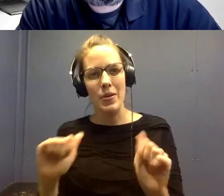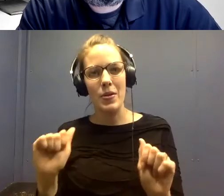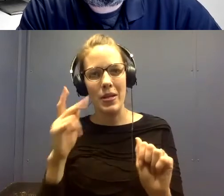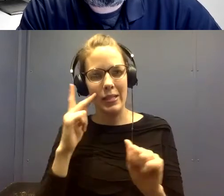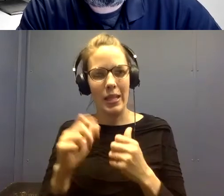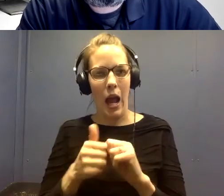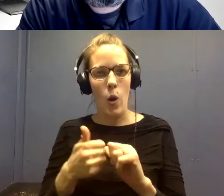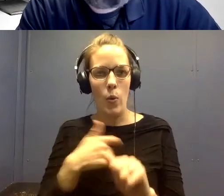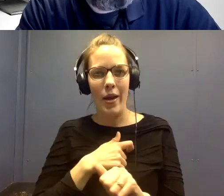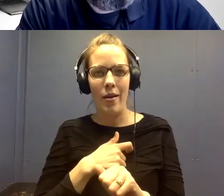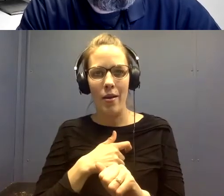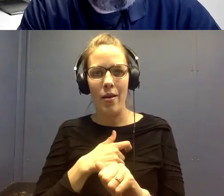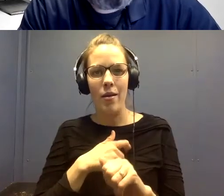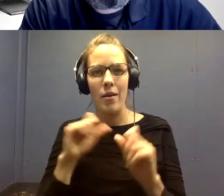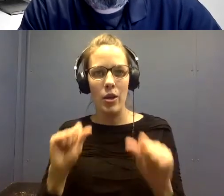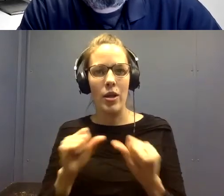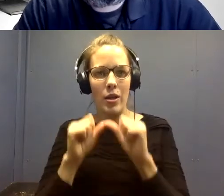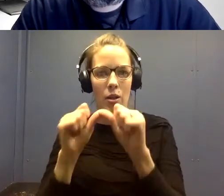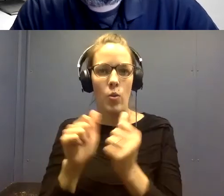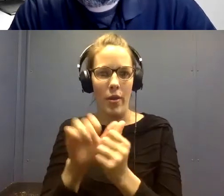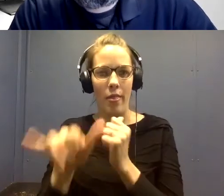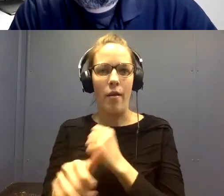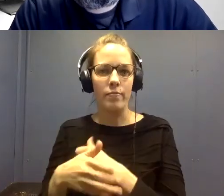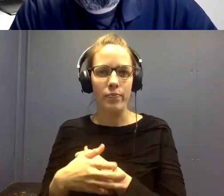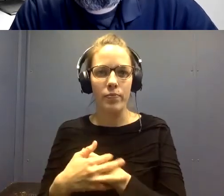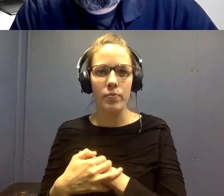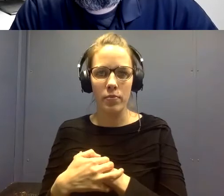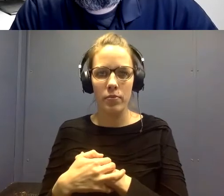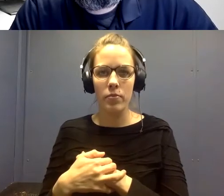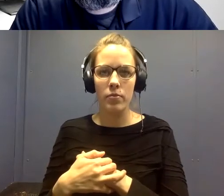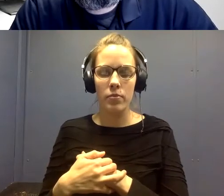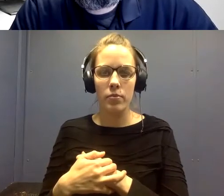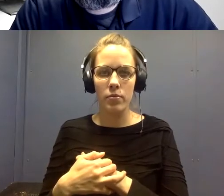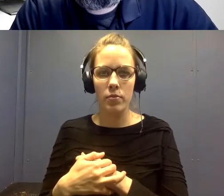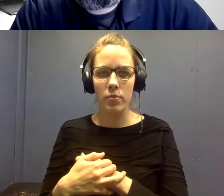how we can continue with that.